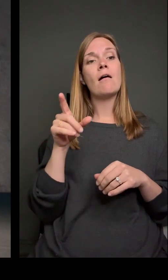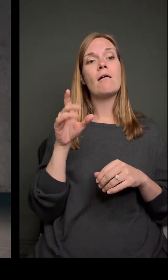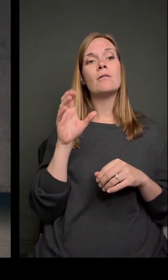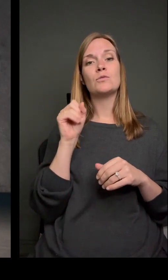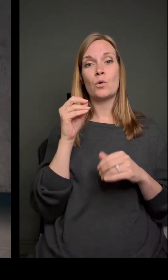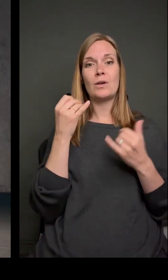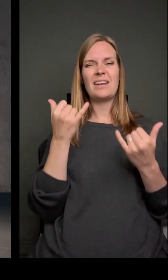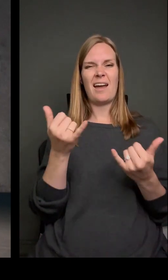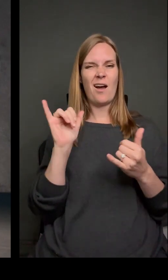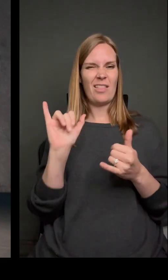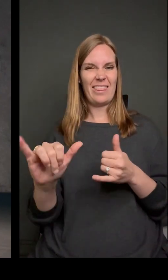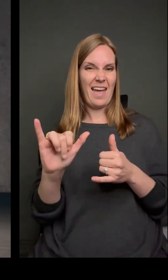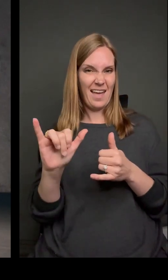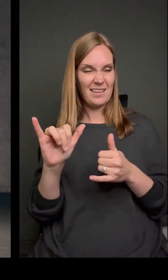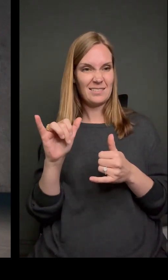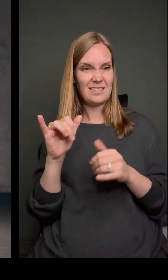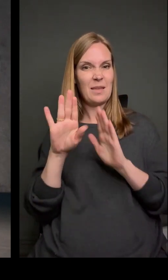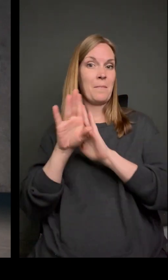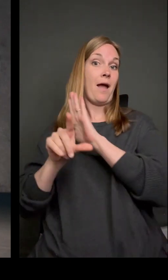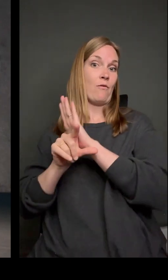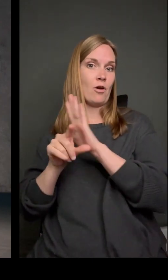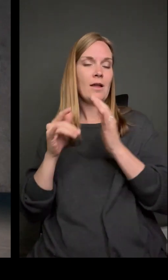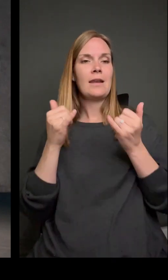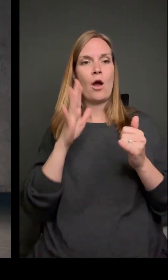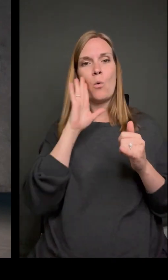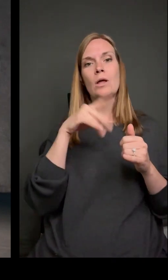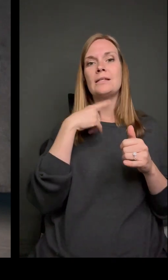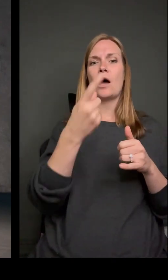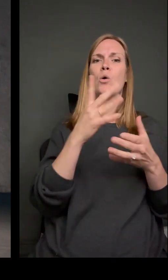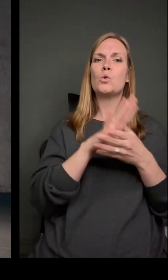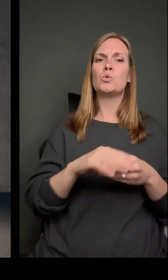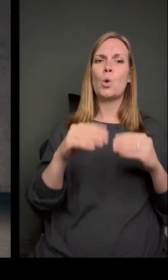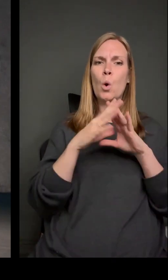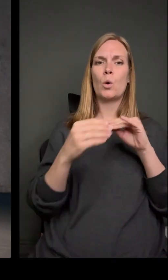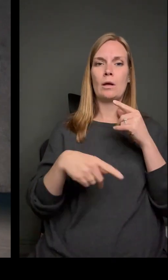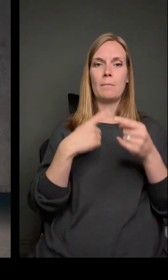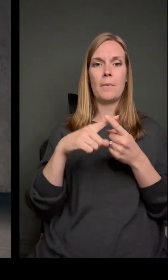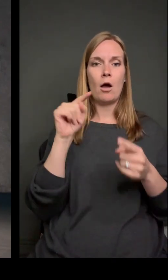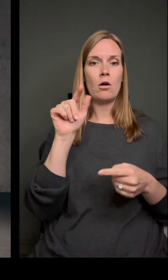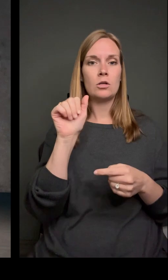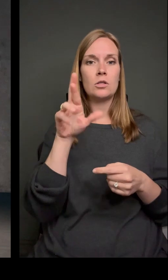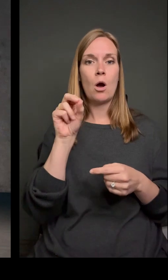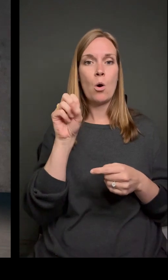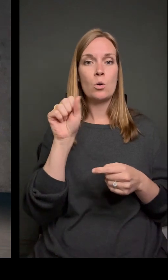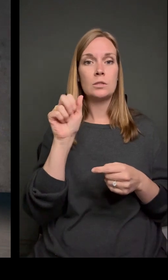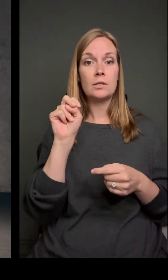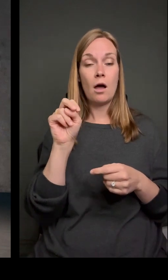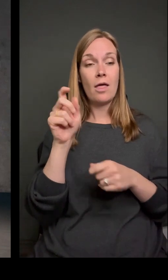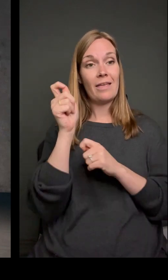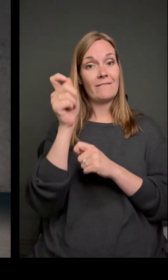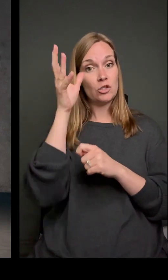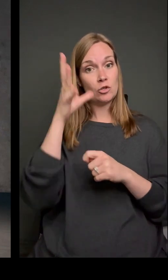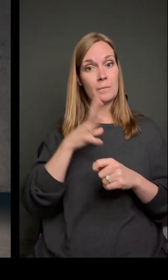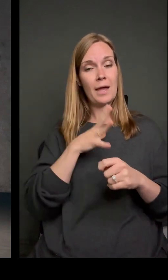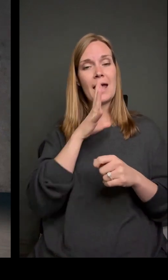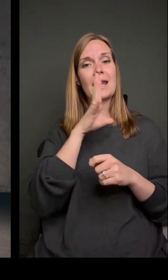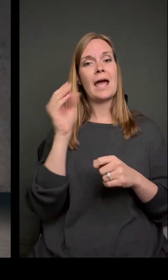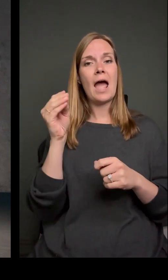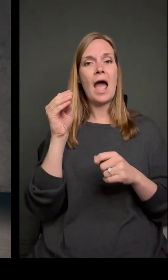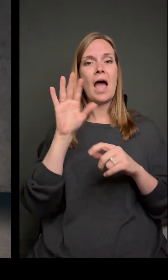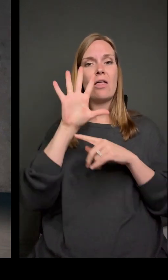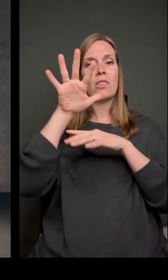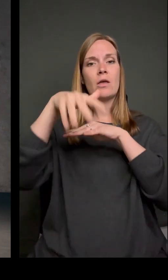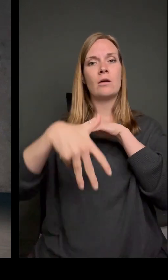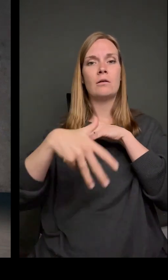story. We'd like to tell you the story itself of Taro-san the Fisherman and the Weeping